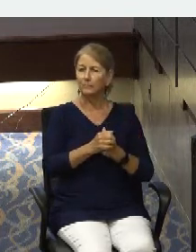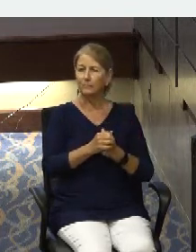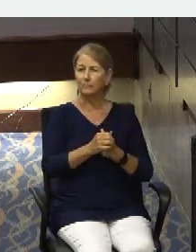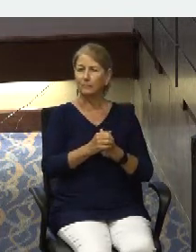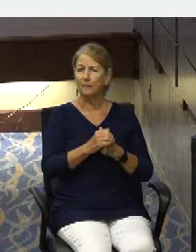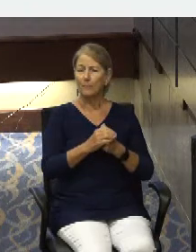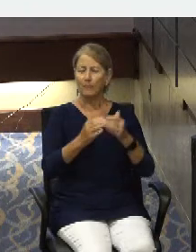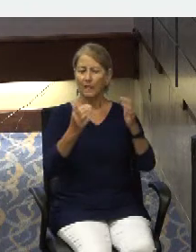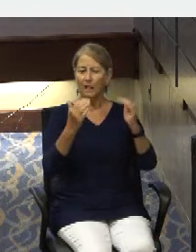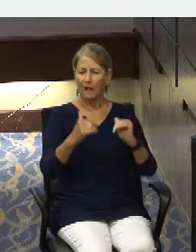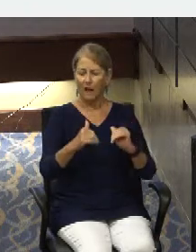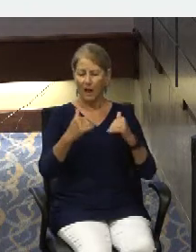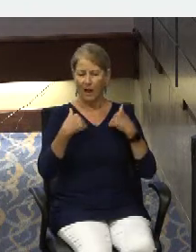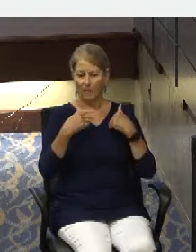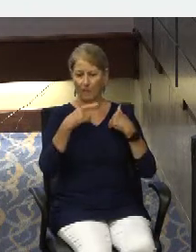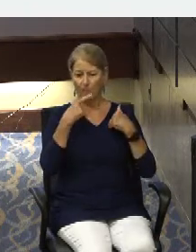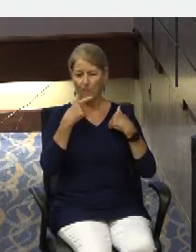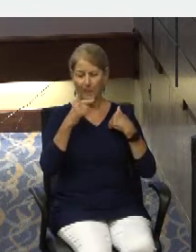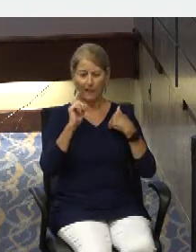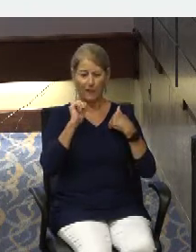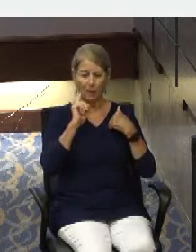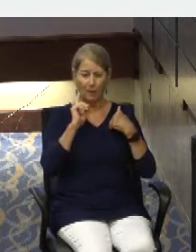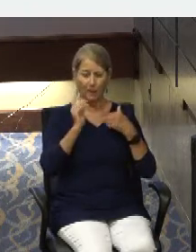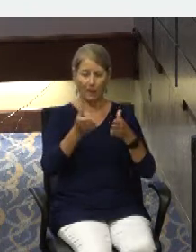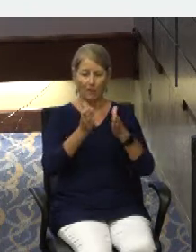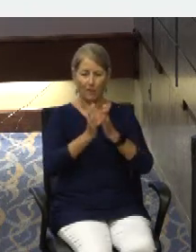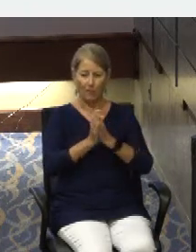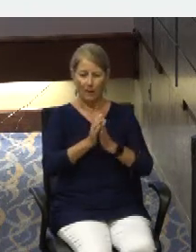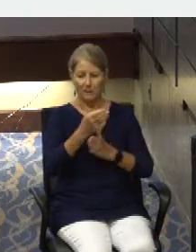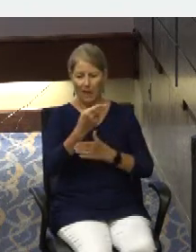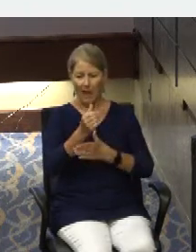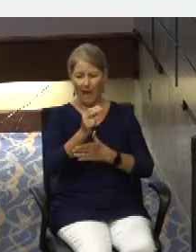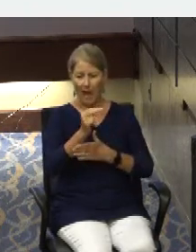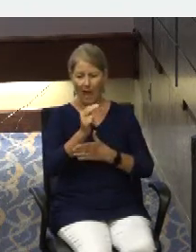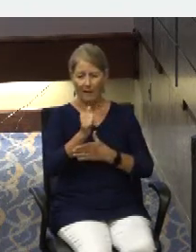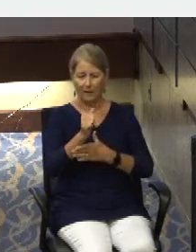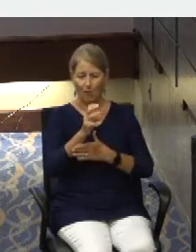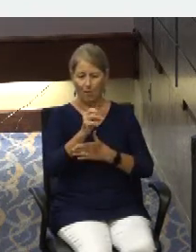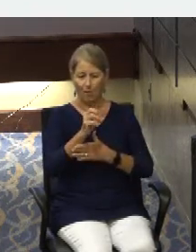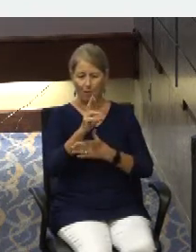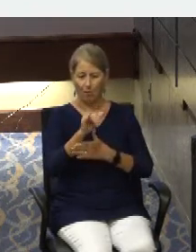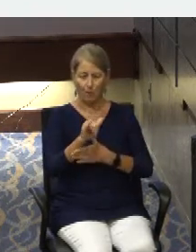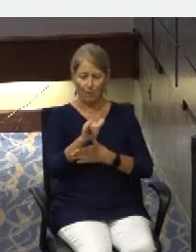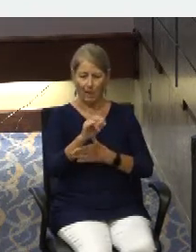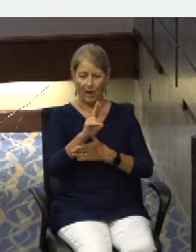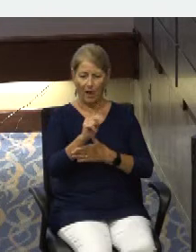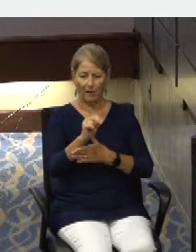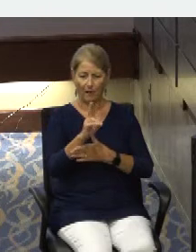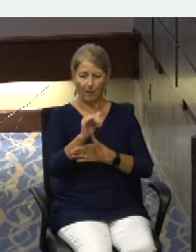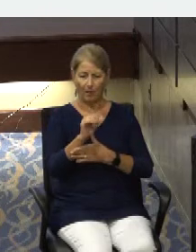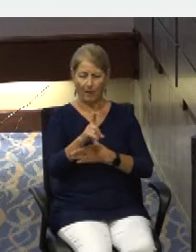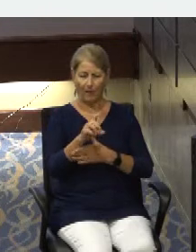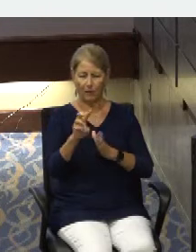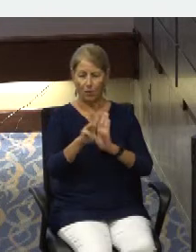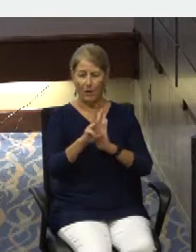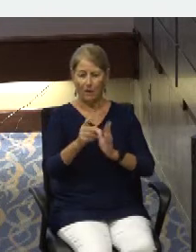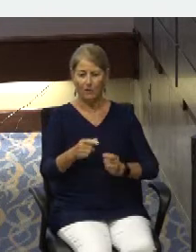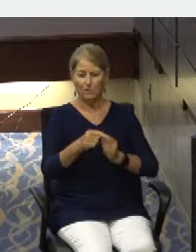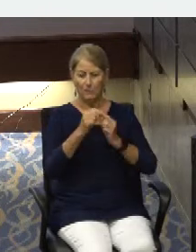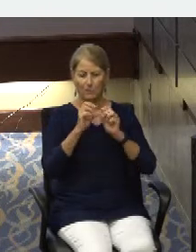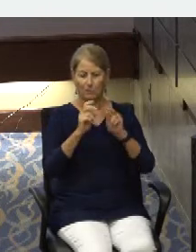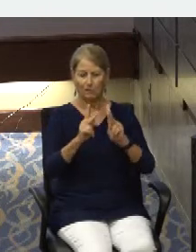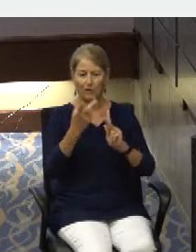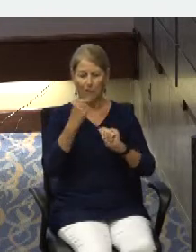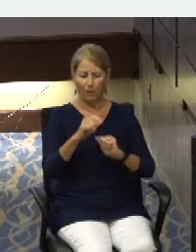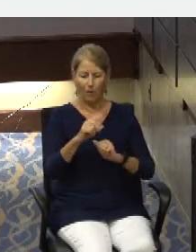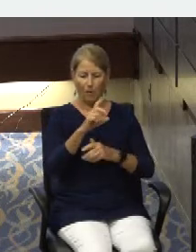Next, we have a public hearing on a request from Hannah Murray and Susan Peters on behalf of Unbound Waco for a special permit for Transitional